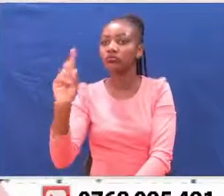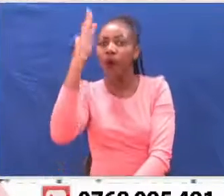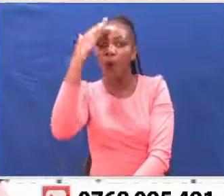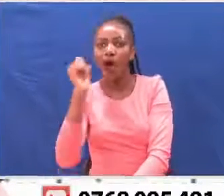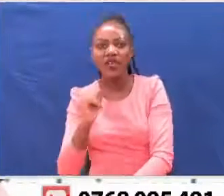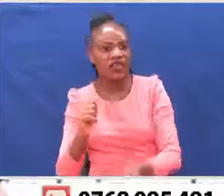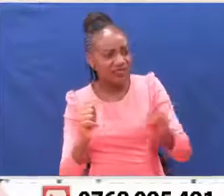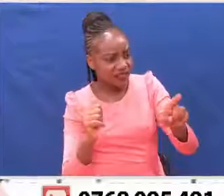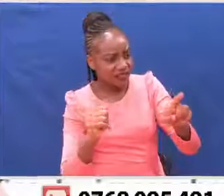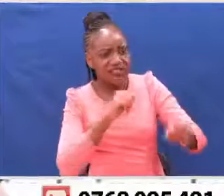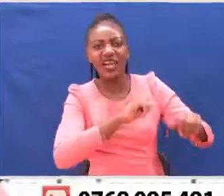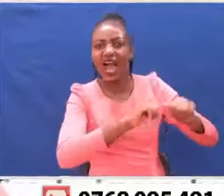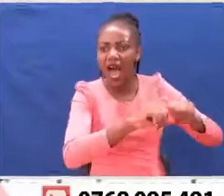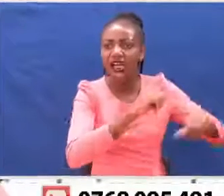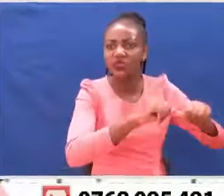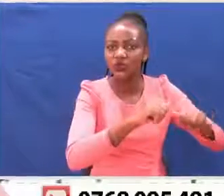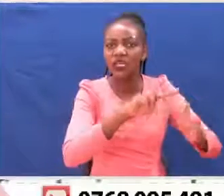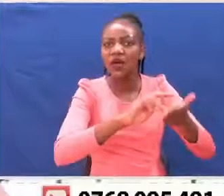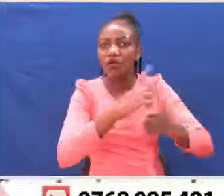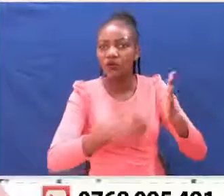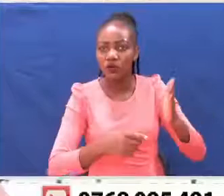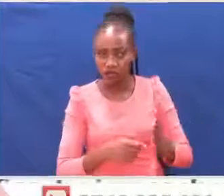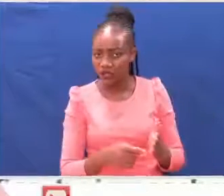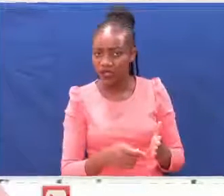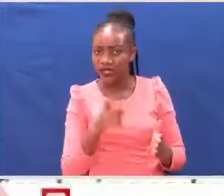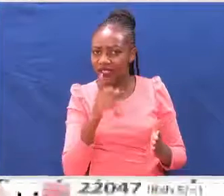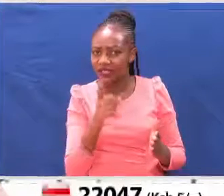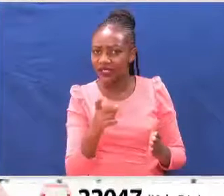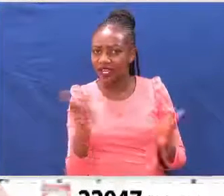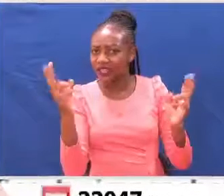because of this action. So it is not a trivial issue.